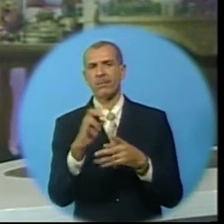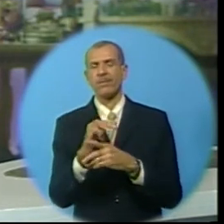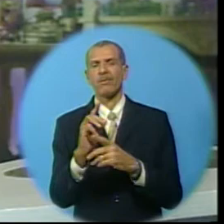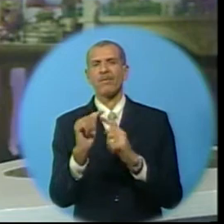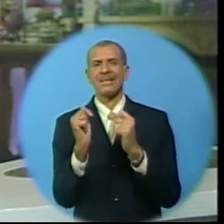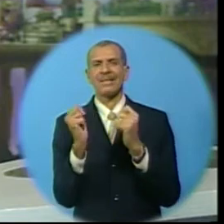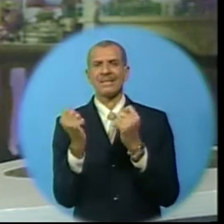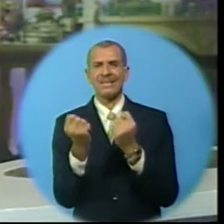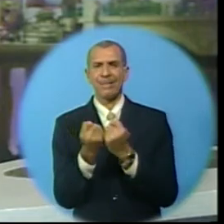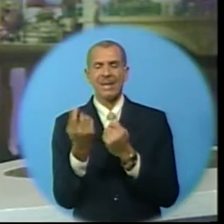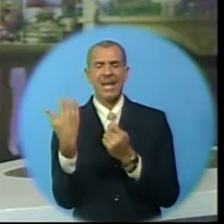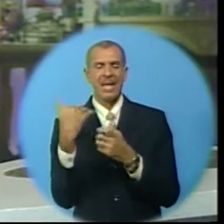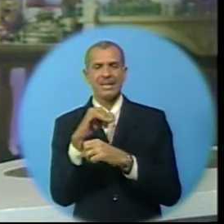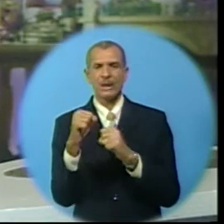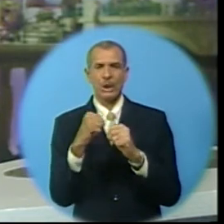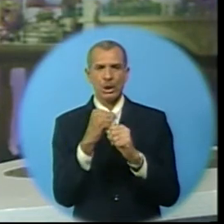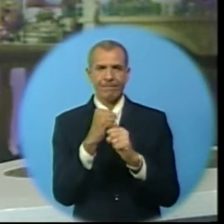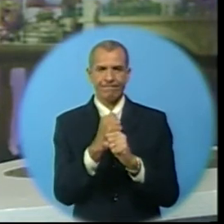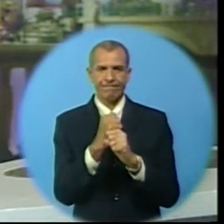team late last year.